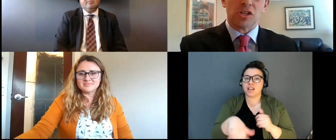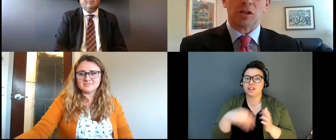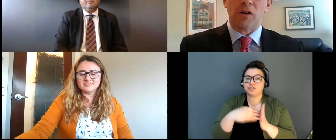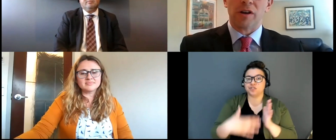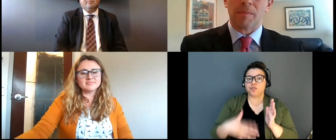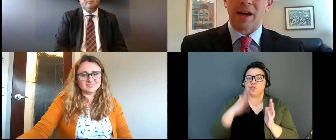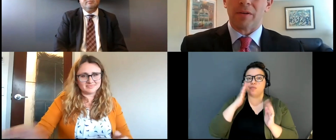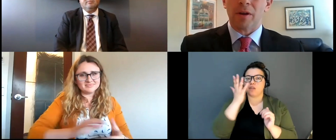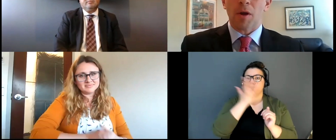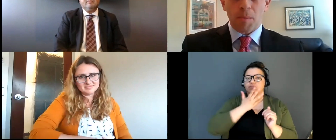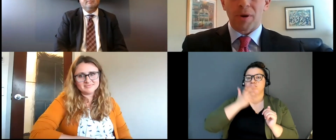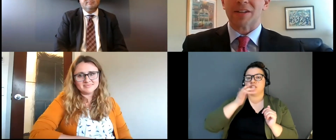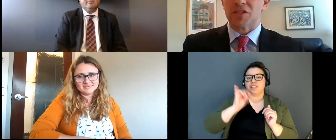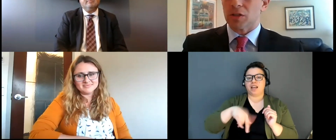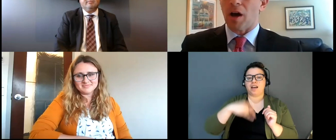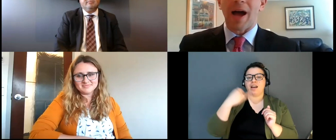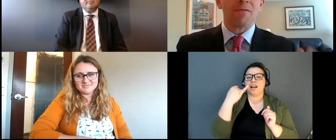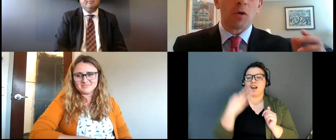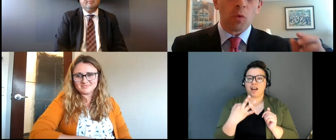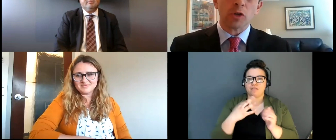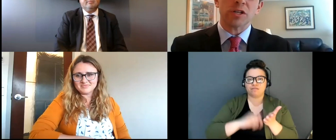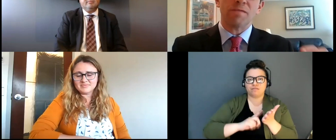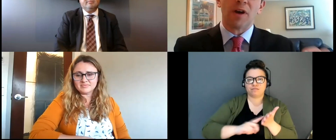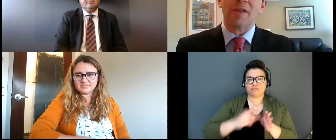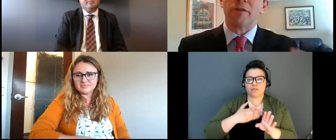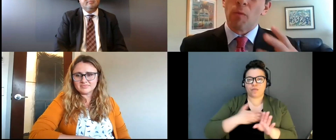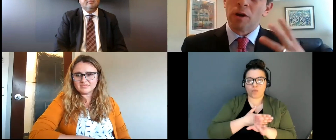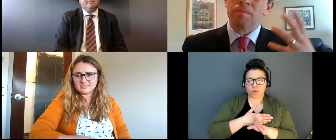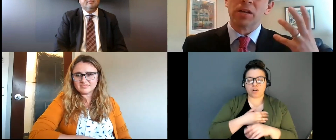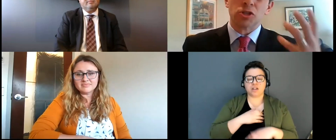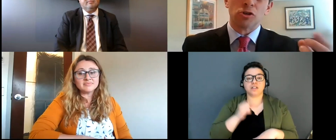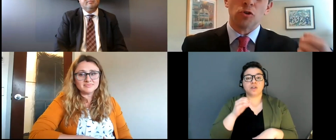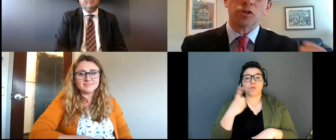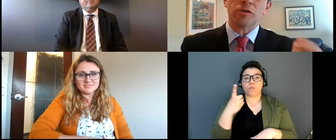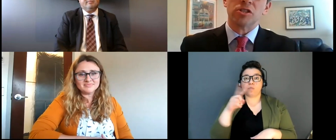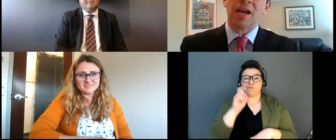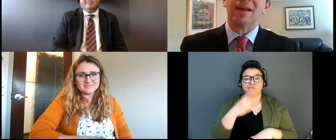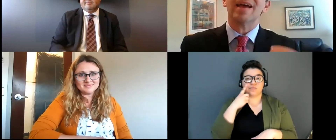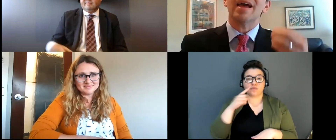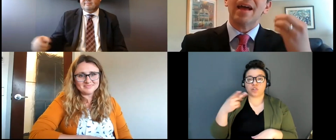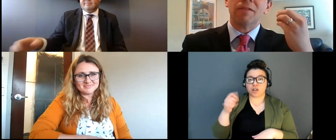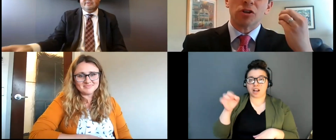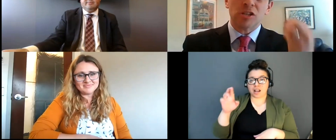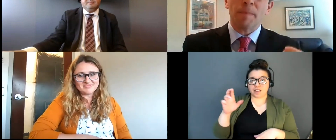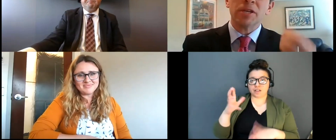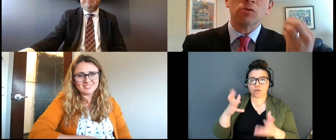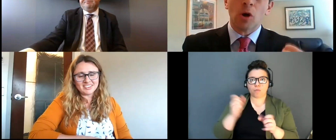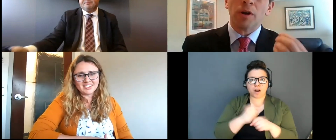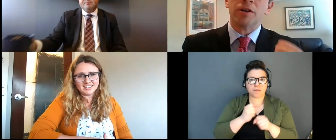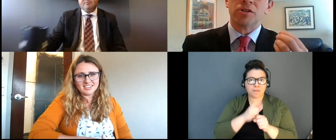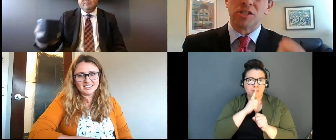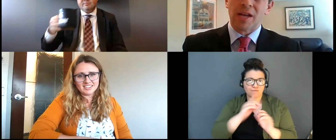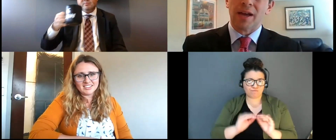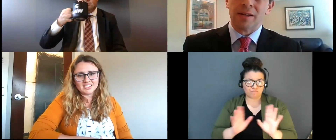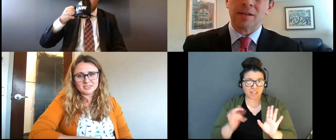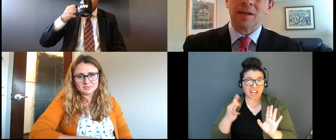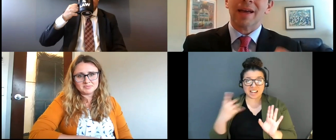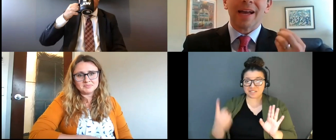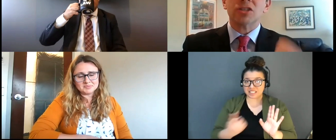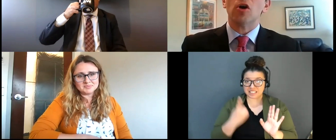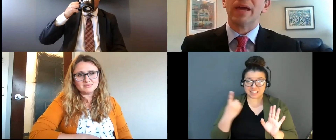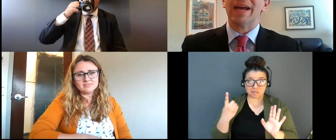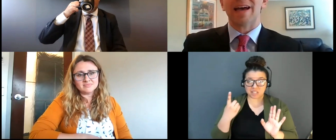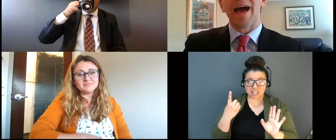in addition to learning about practicing law. I have one question for Heather, and I want to make sure students understand, if there's something you don't